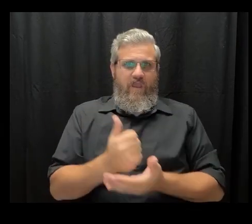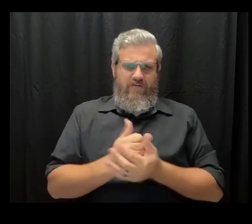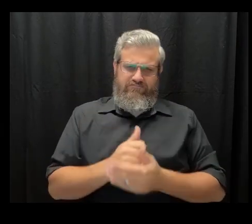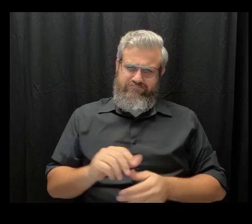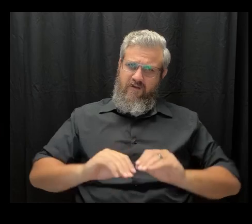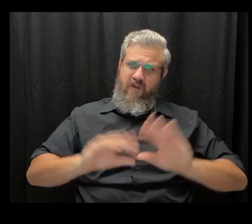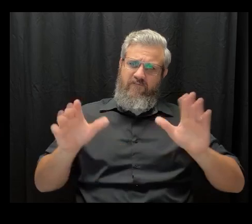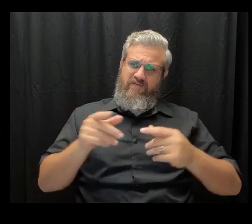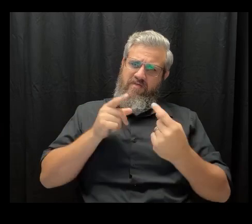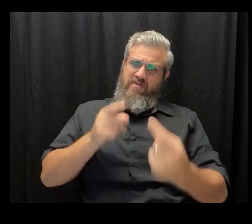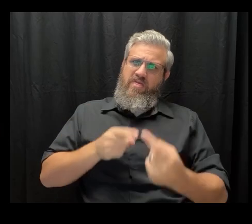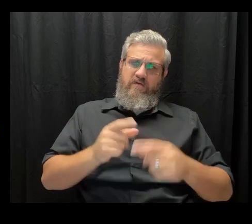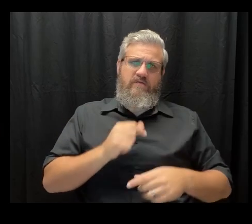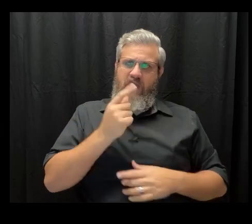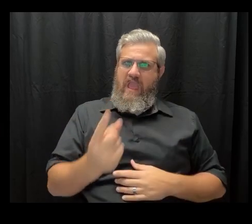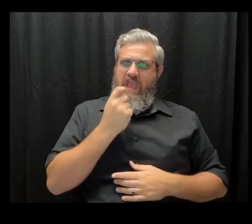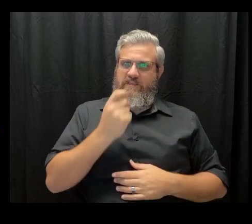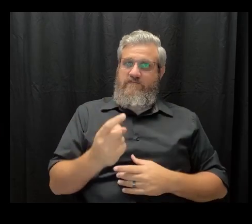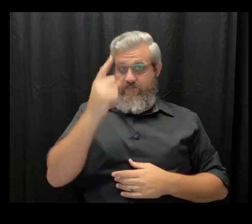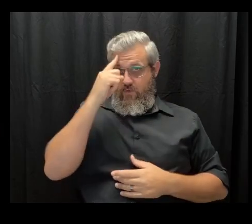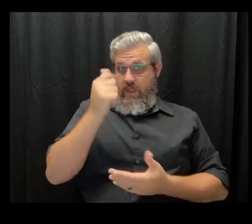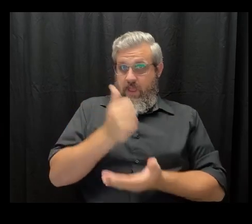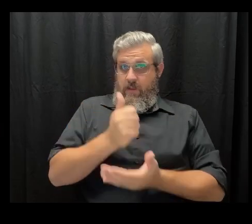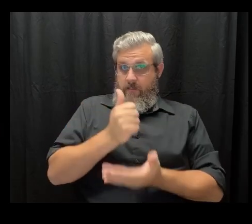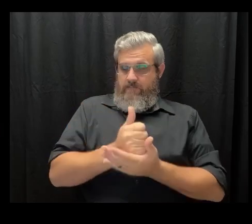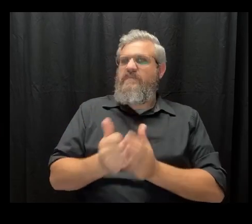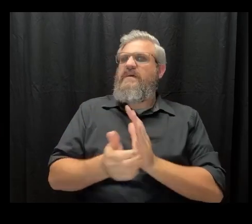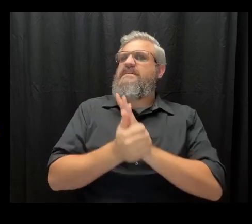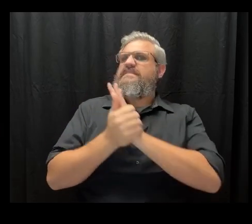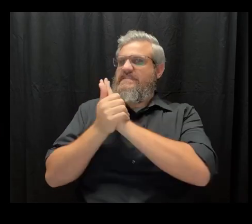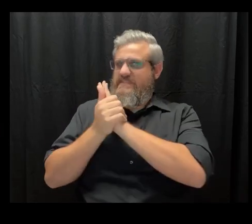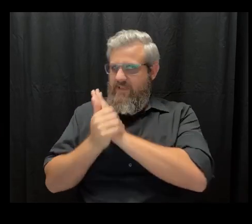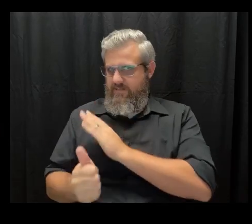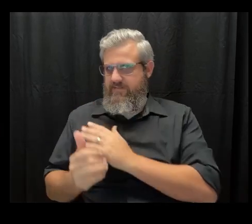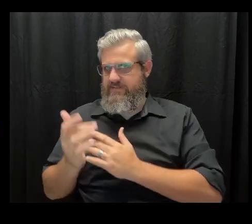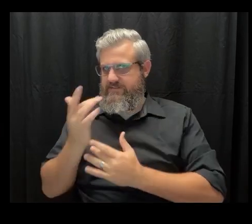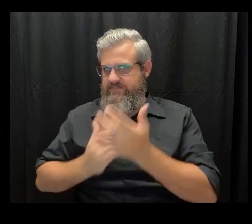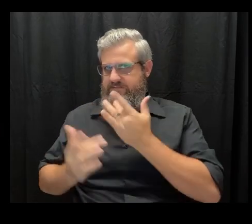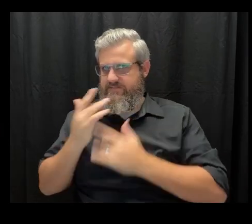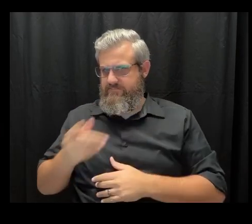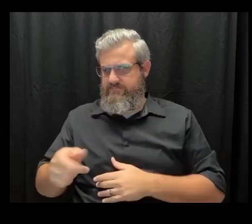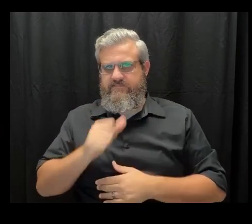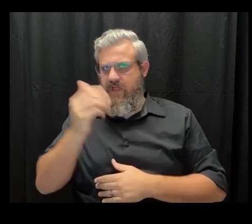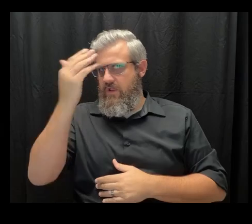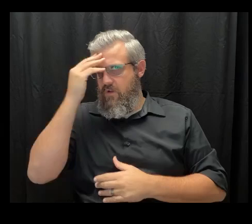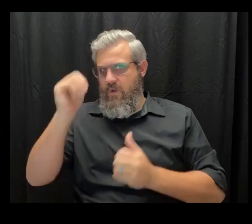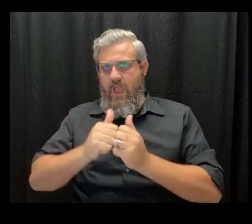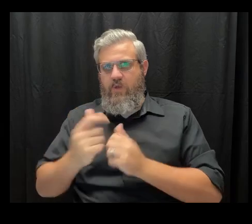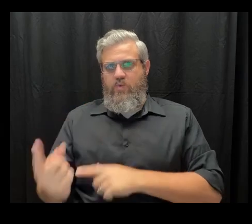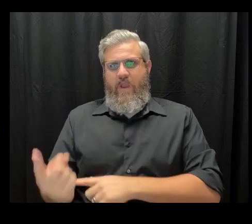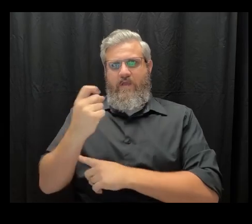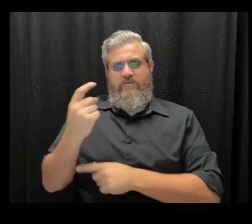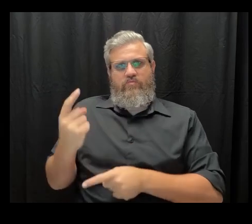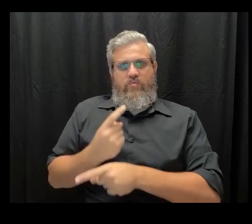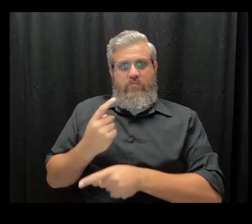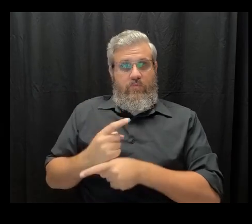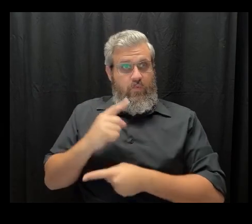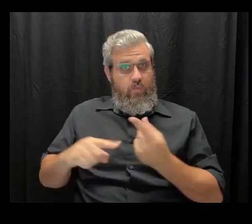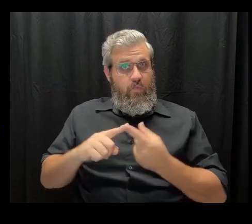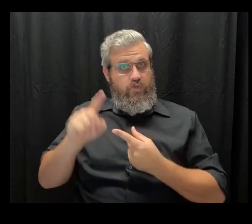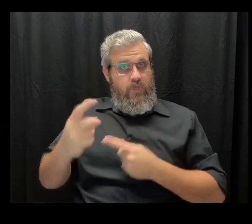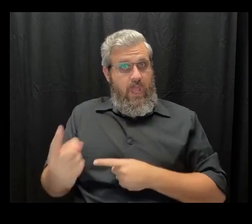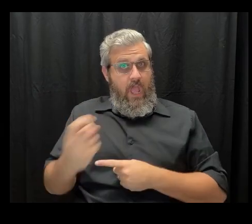deficit. They might not know how to ask appropriately or when it's okay to do so. But if the student can ask for